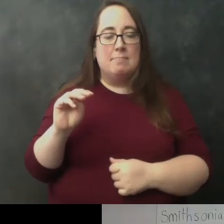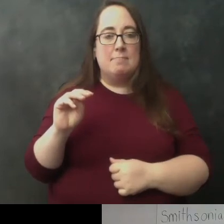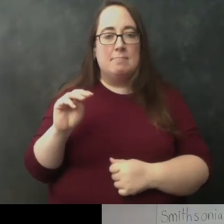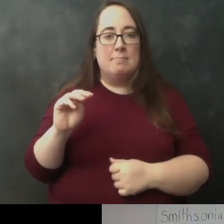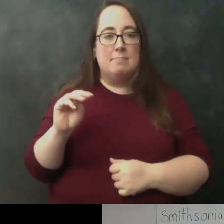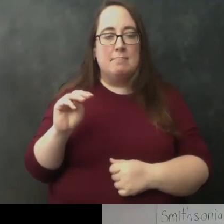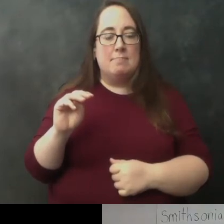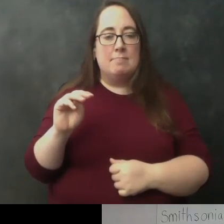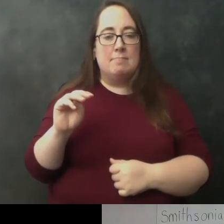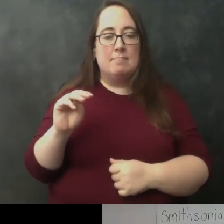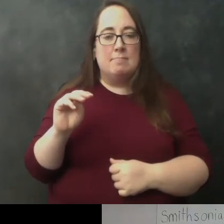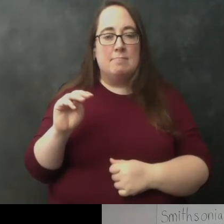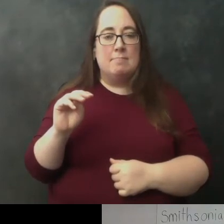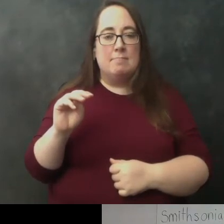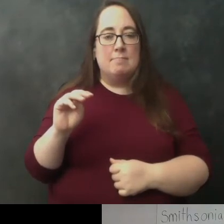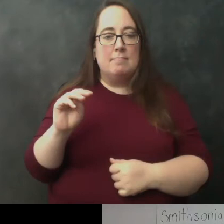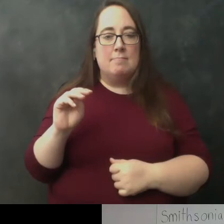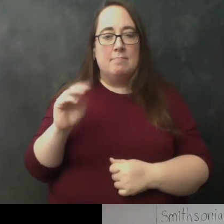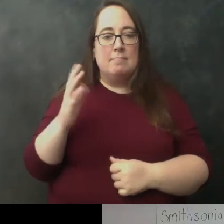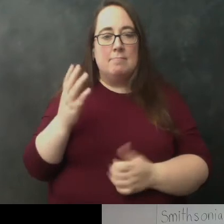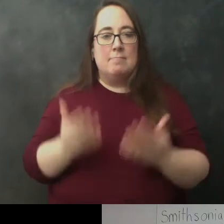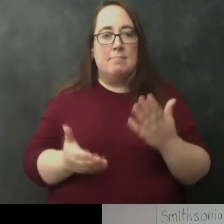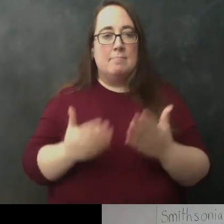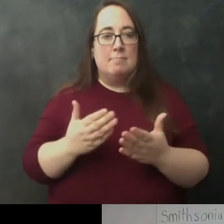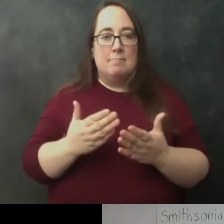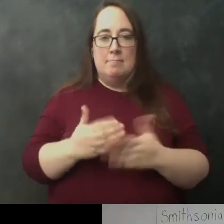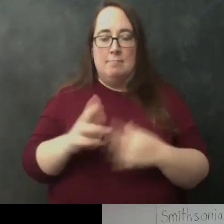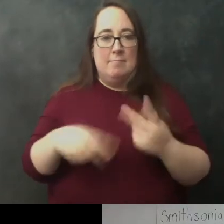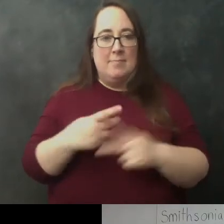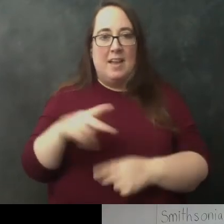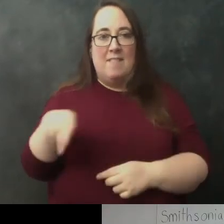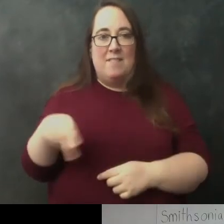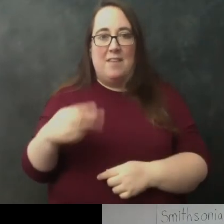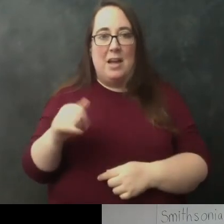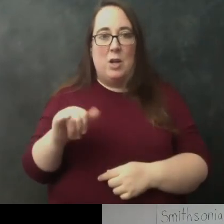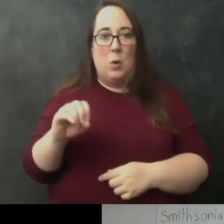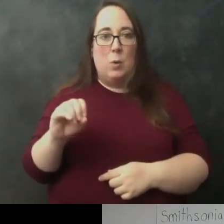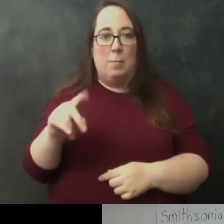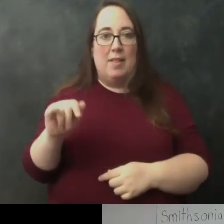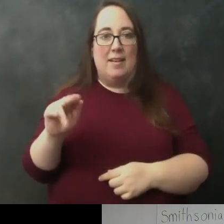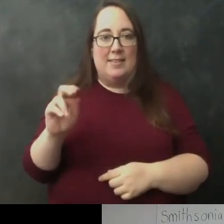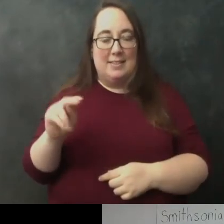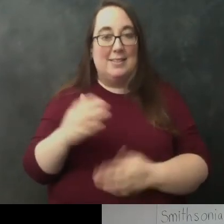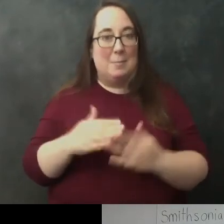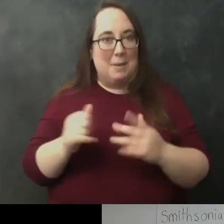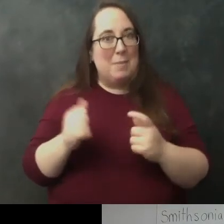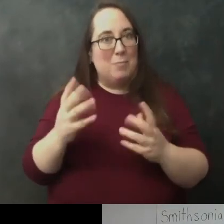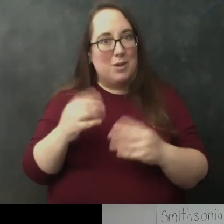some kind of phytoplankton. So some of the phytoplankton can be pretty